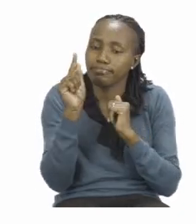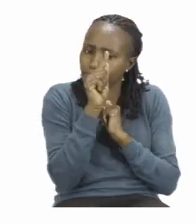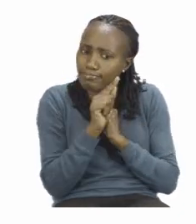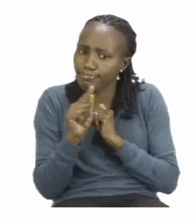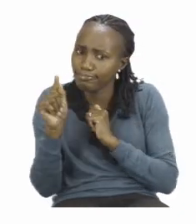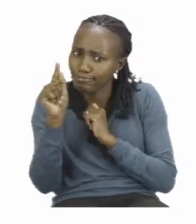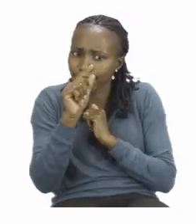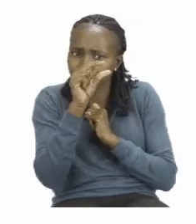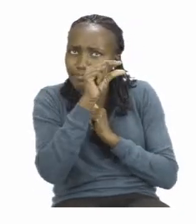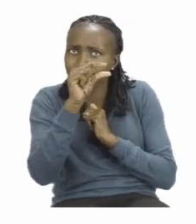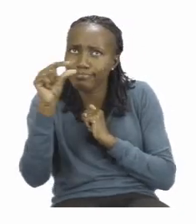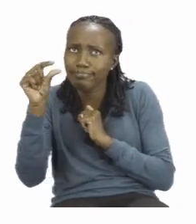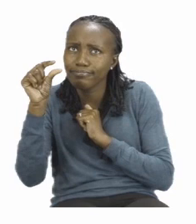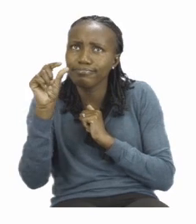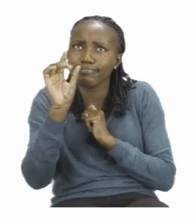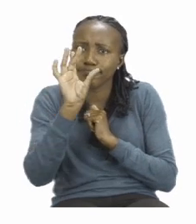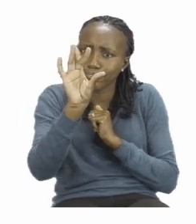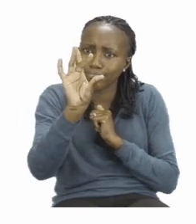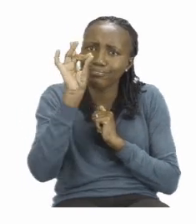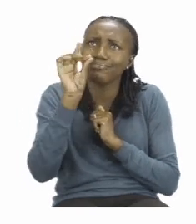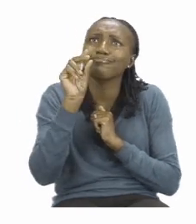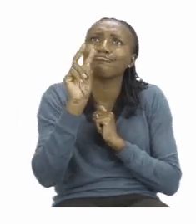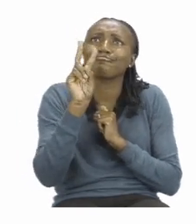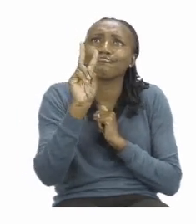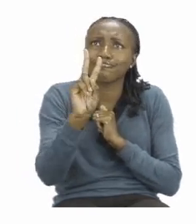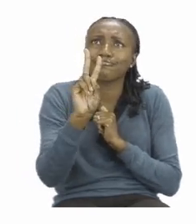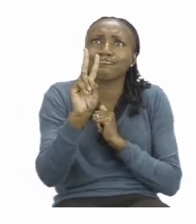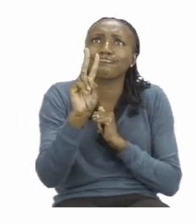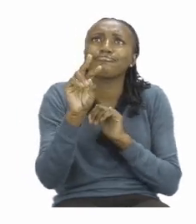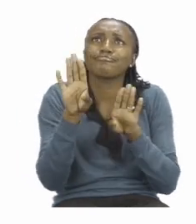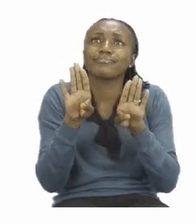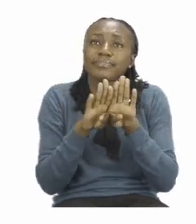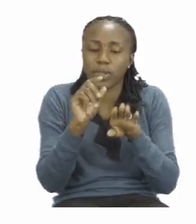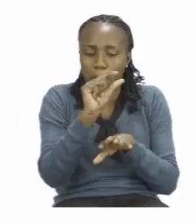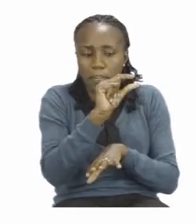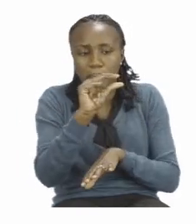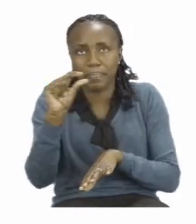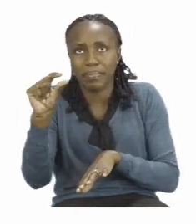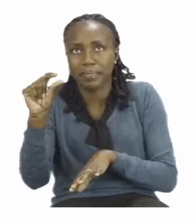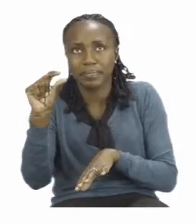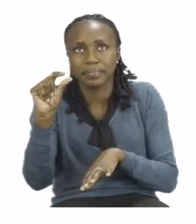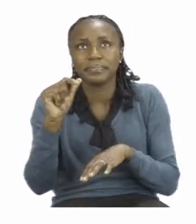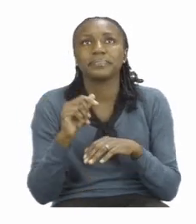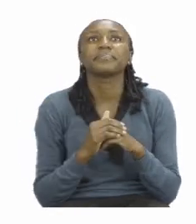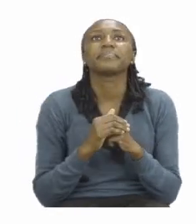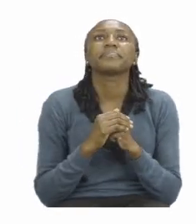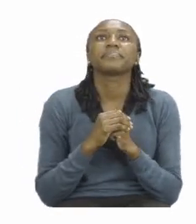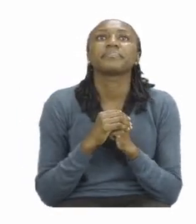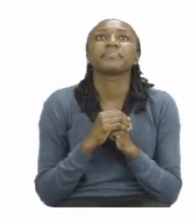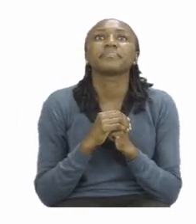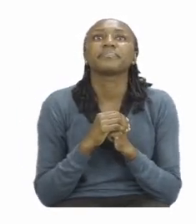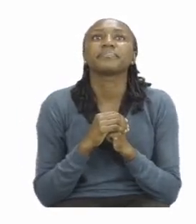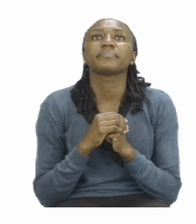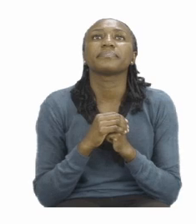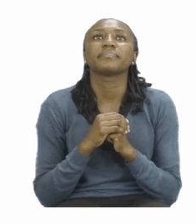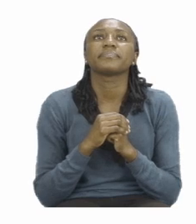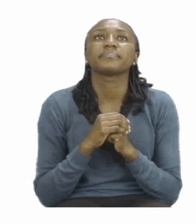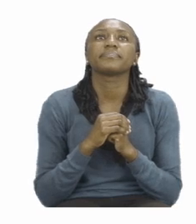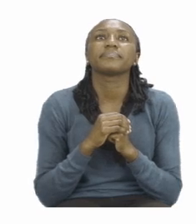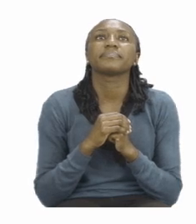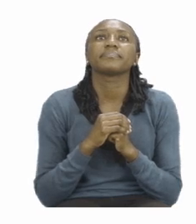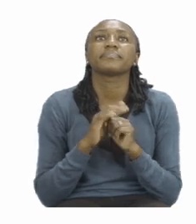only 2 sight words to make a sentence. And 2